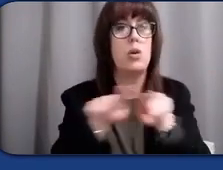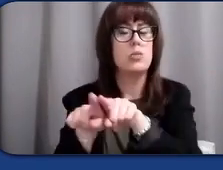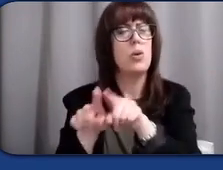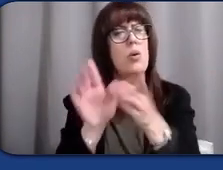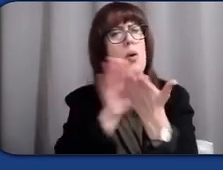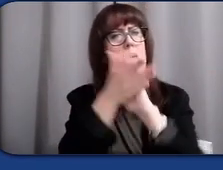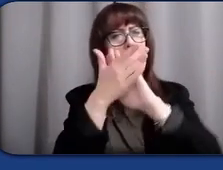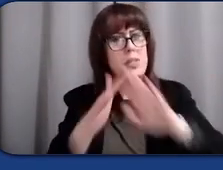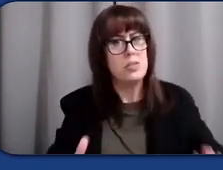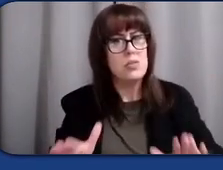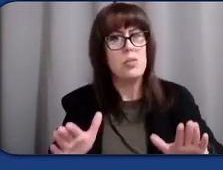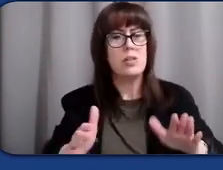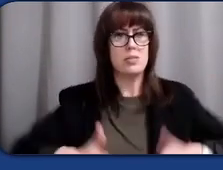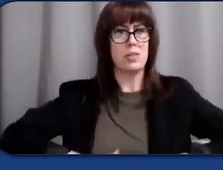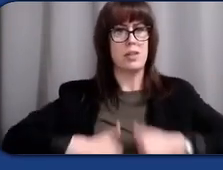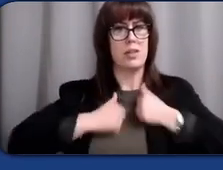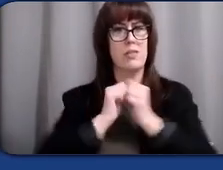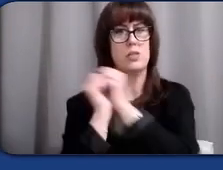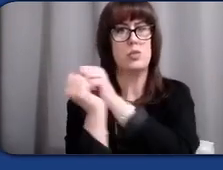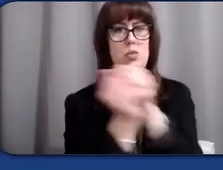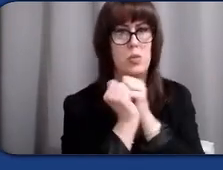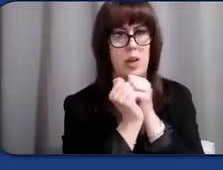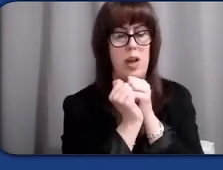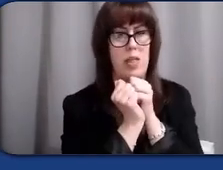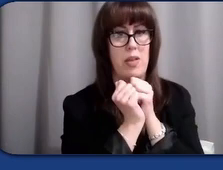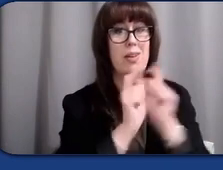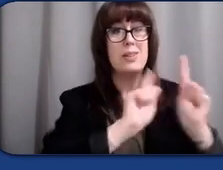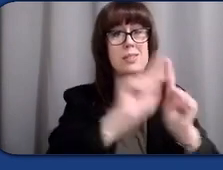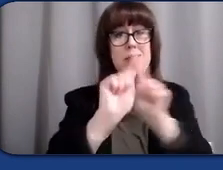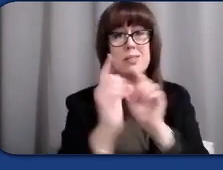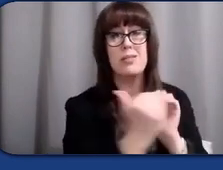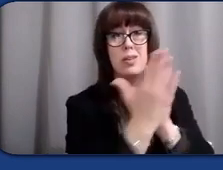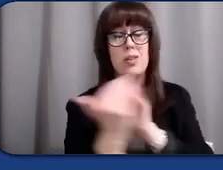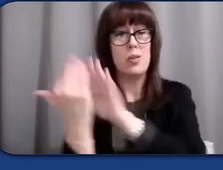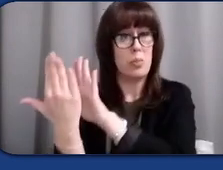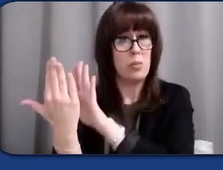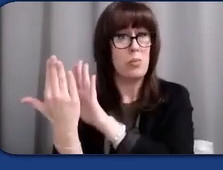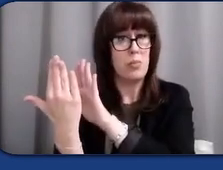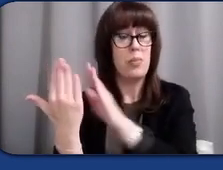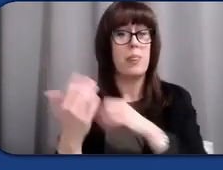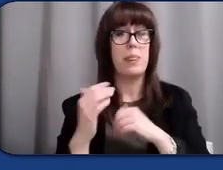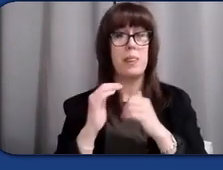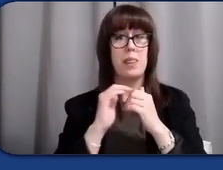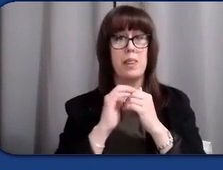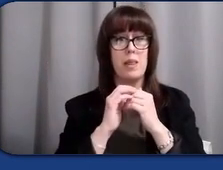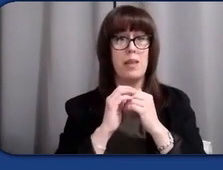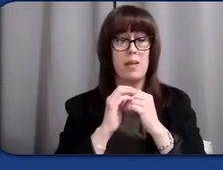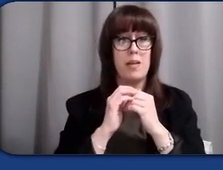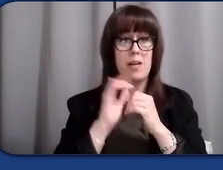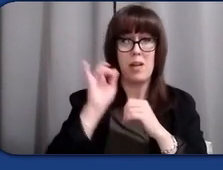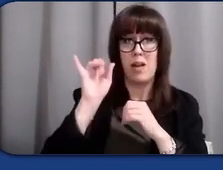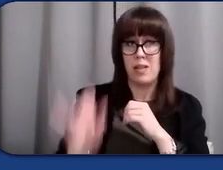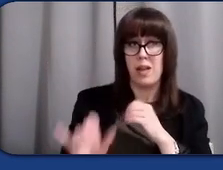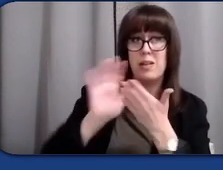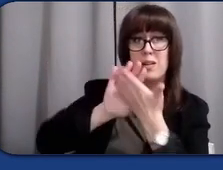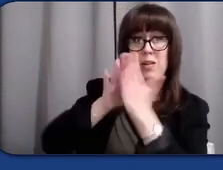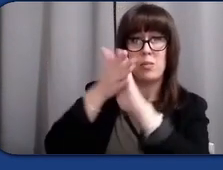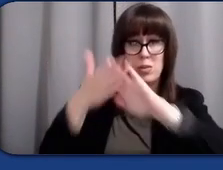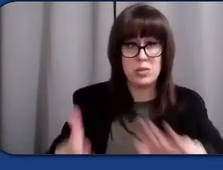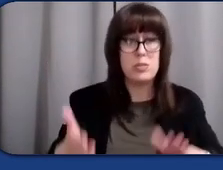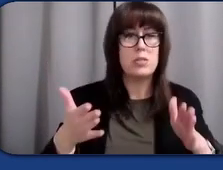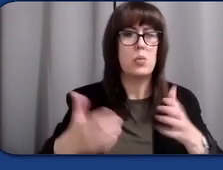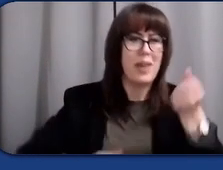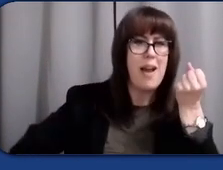peaceful coexistence through different ways. And one of the ways for us to achieve peace as a country is, of course, to advocate for